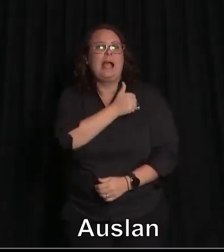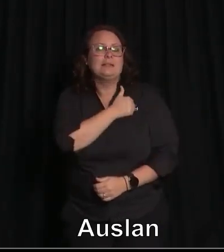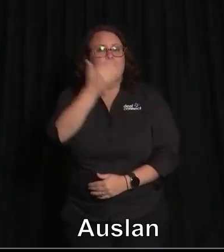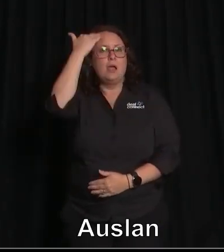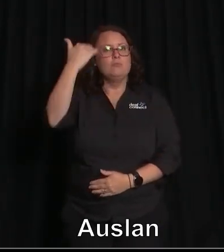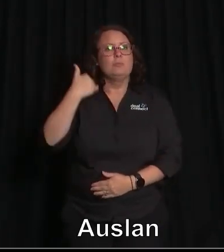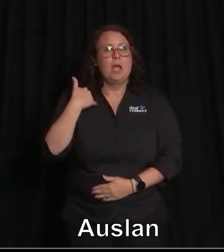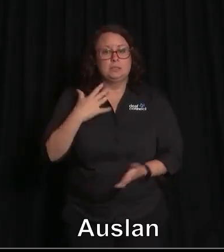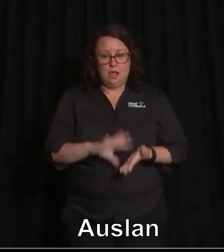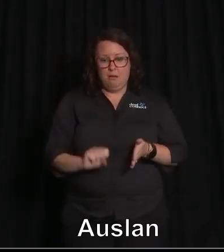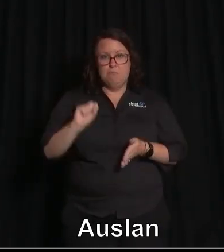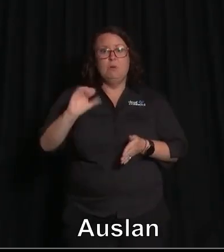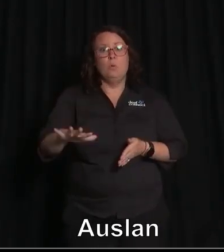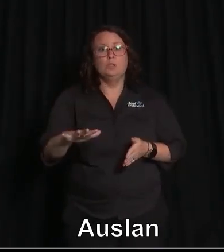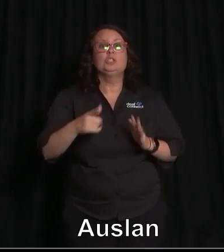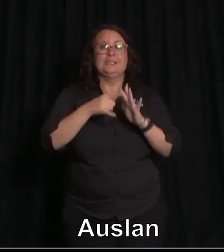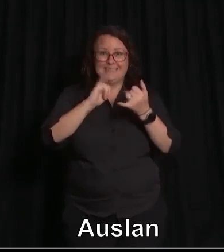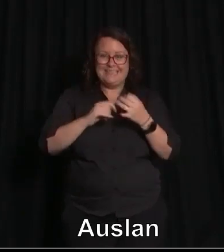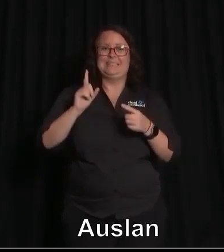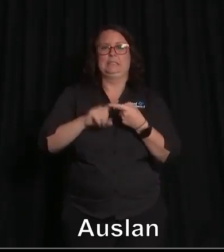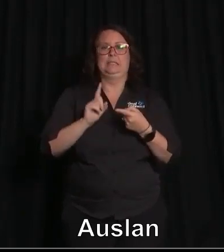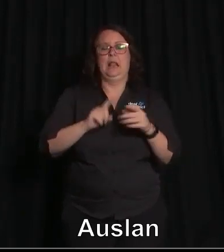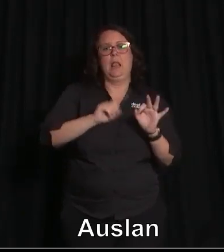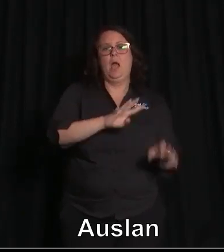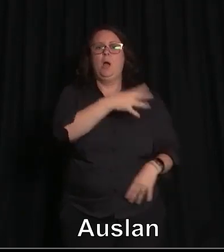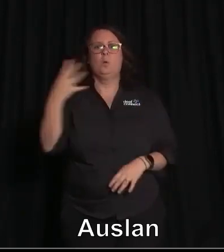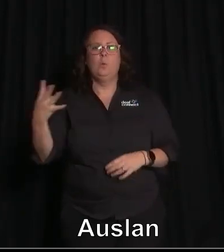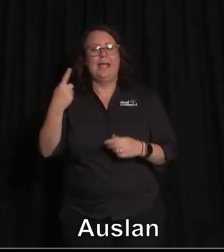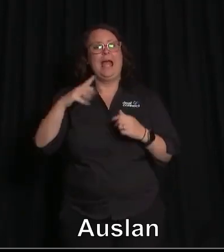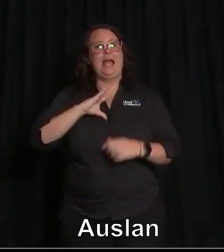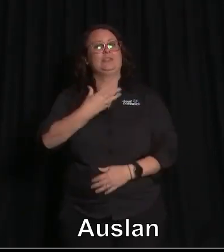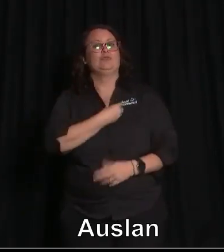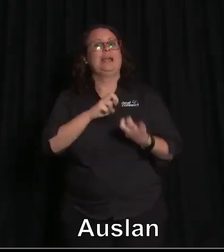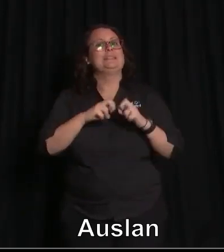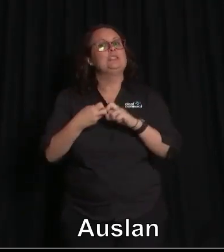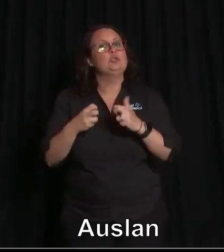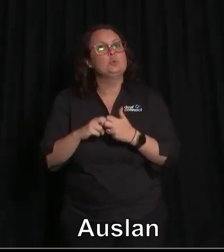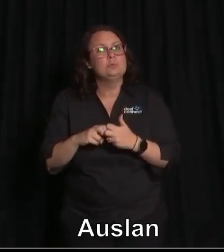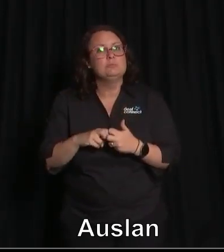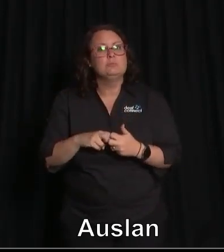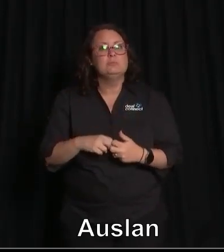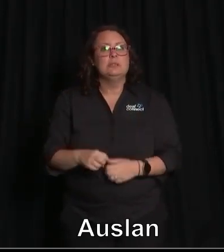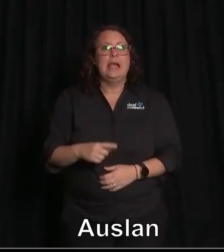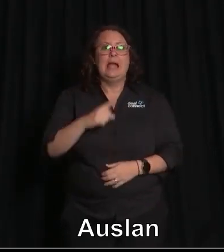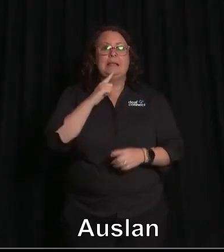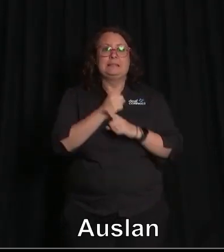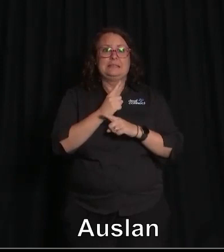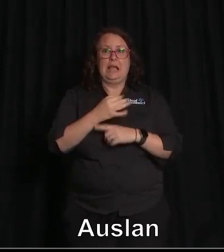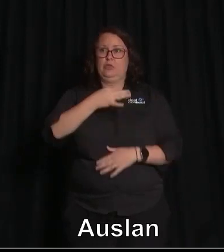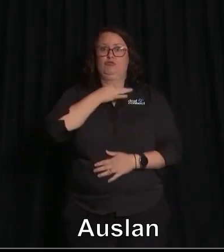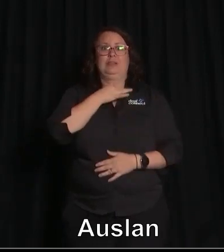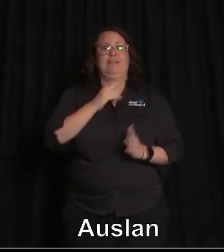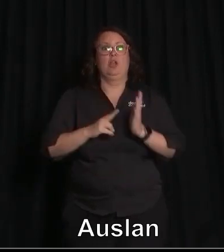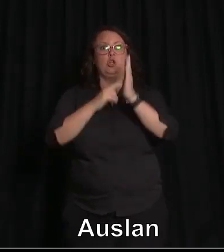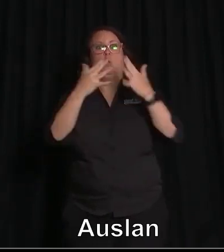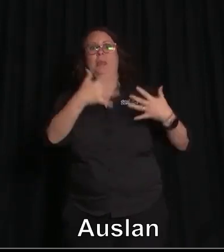that abortion is a queer and trans issue too, and warned us that being under threat in North America with the